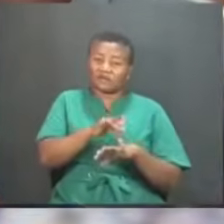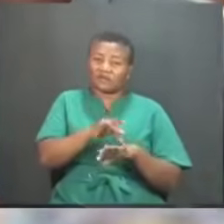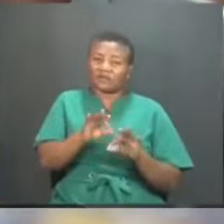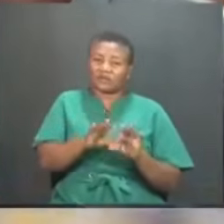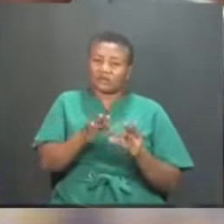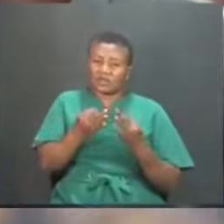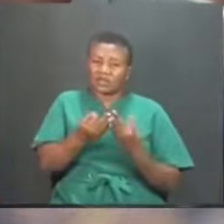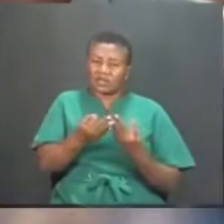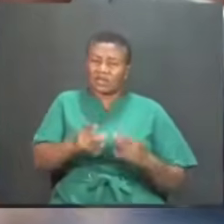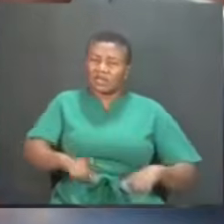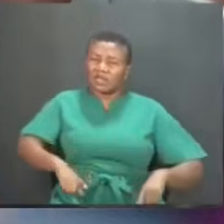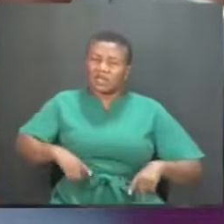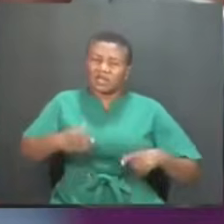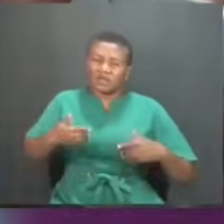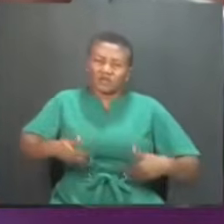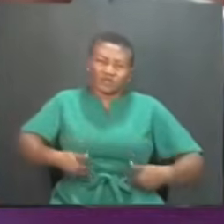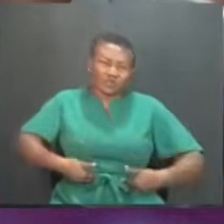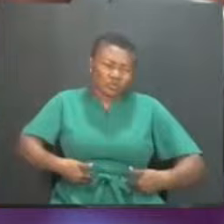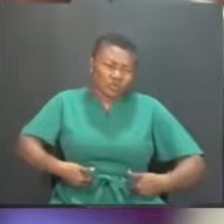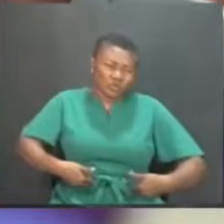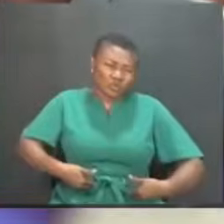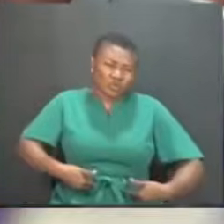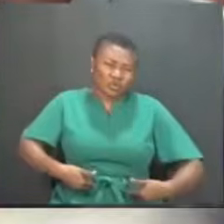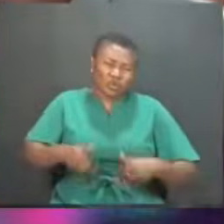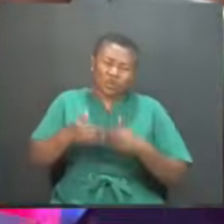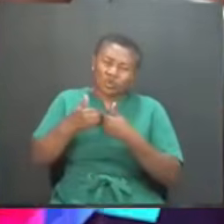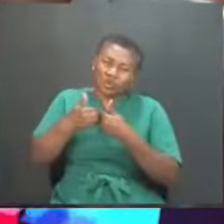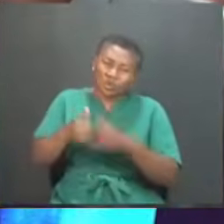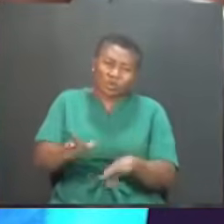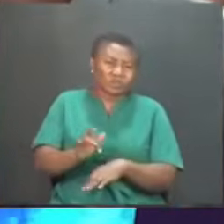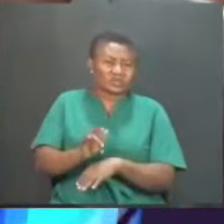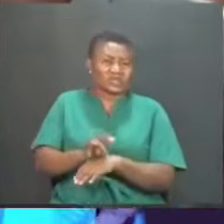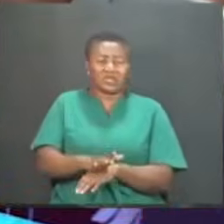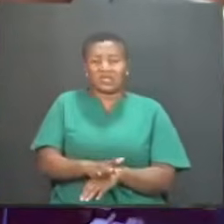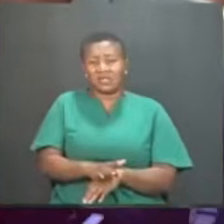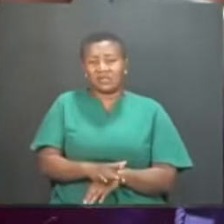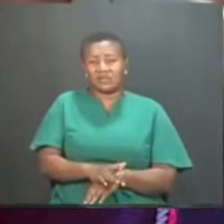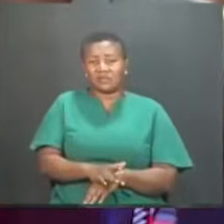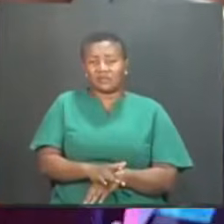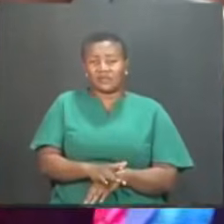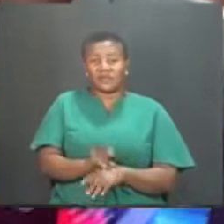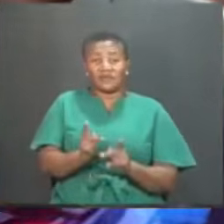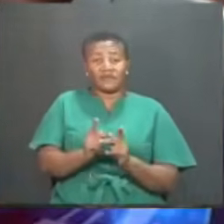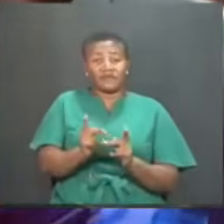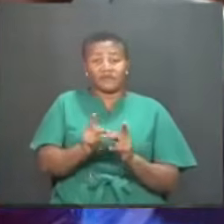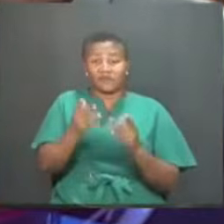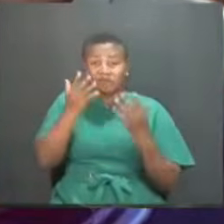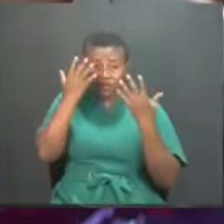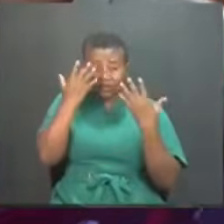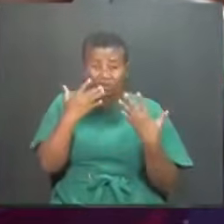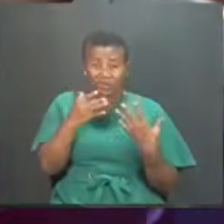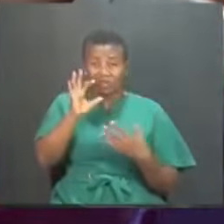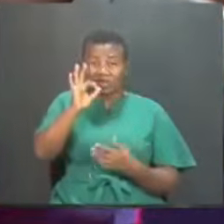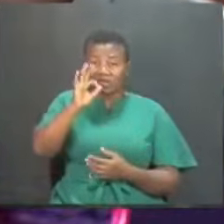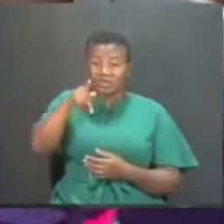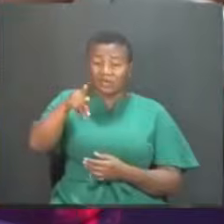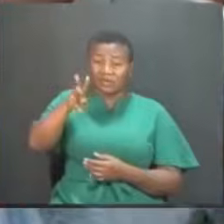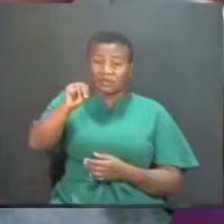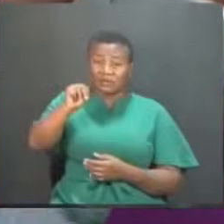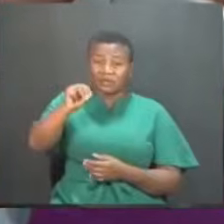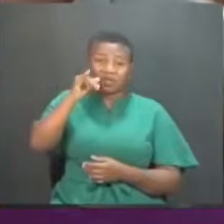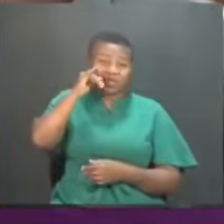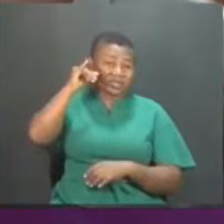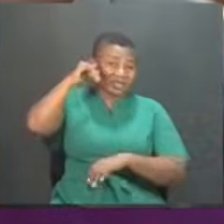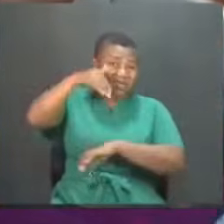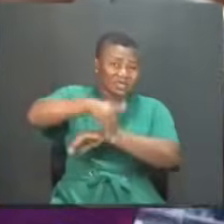so young and lost too quickly. It is very sad. 9 p.m. yesterday night, people were at